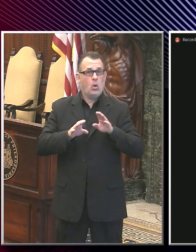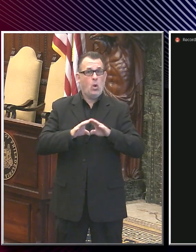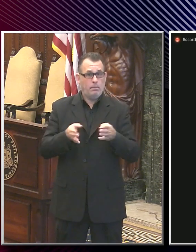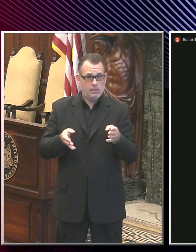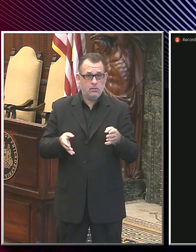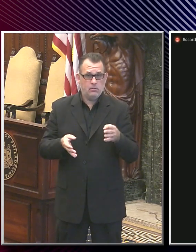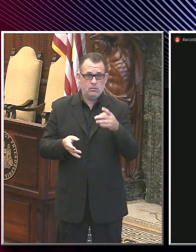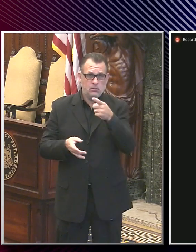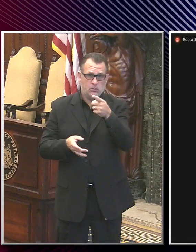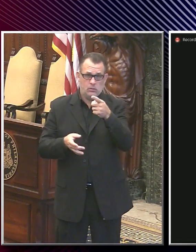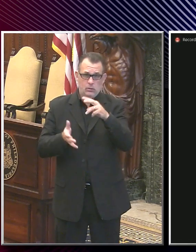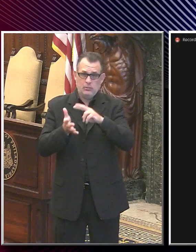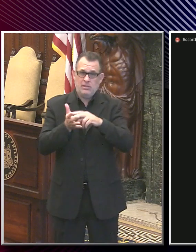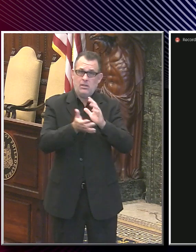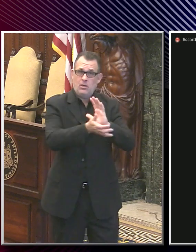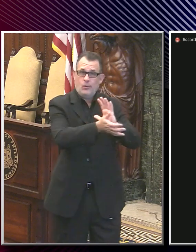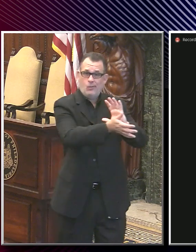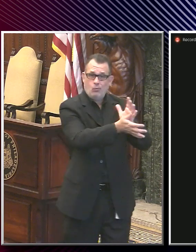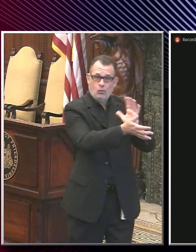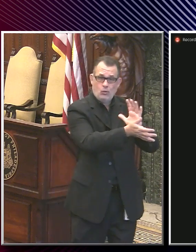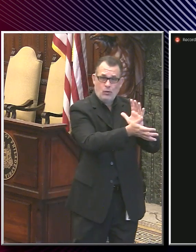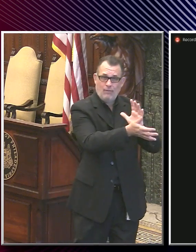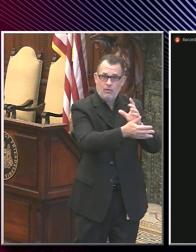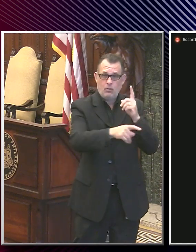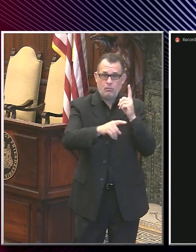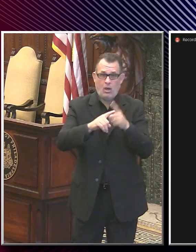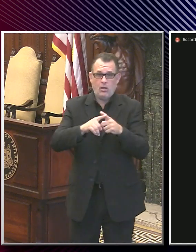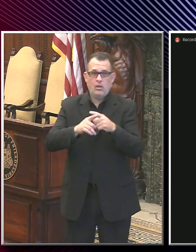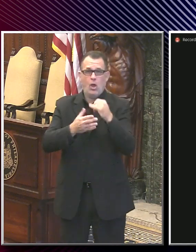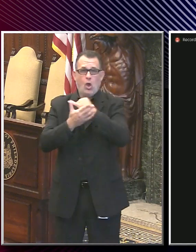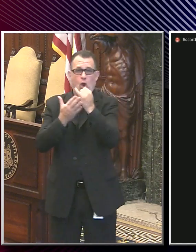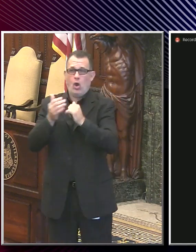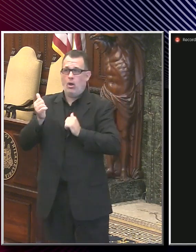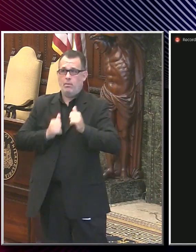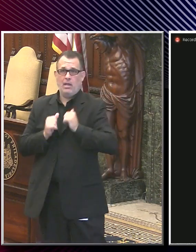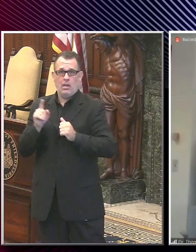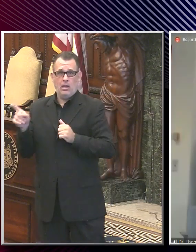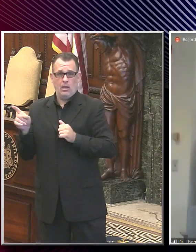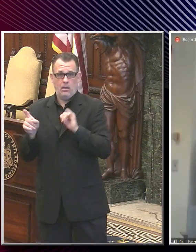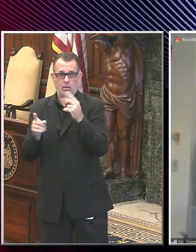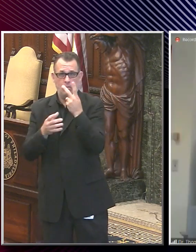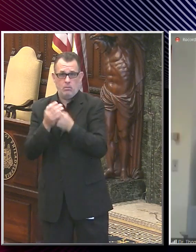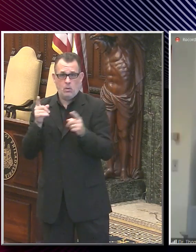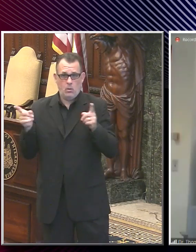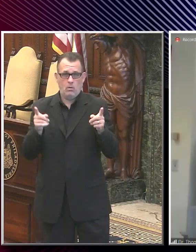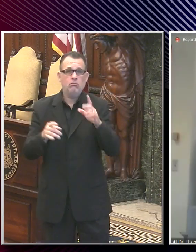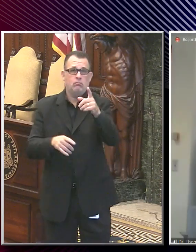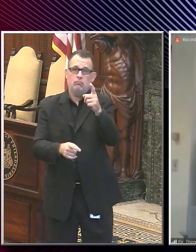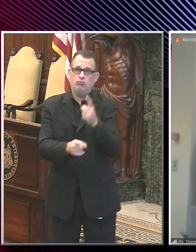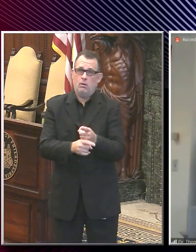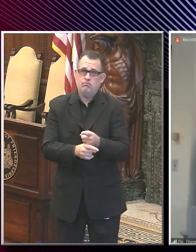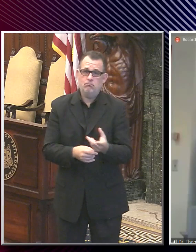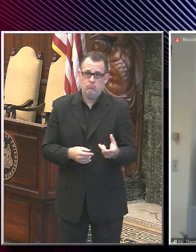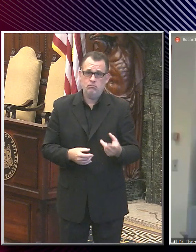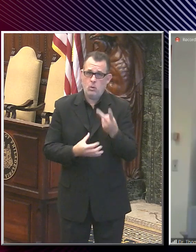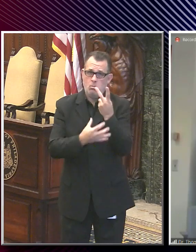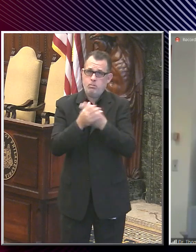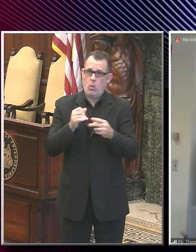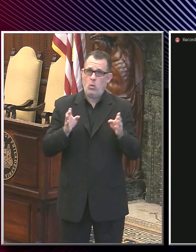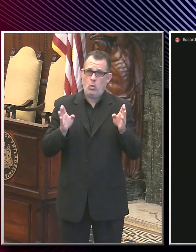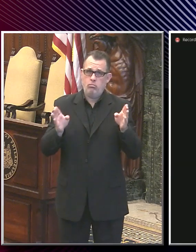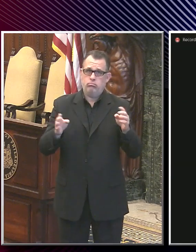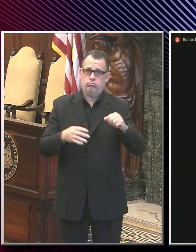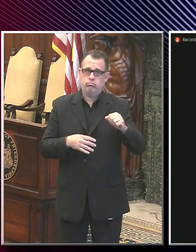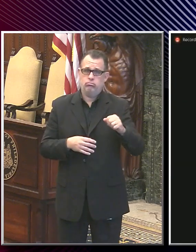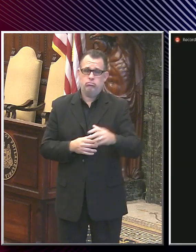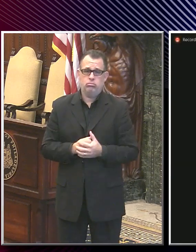about movie theaters and performing arts venues there? Correct. Both of those. And did